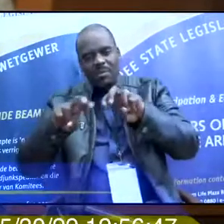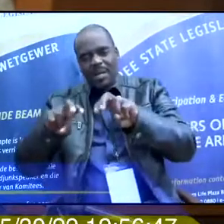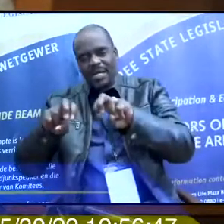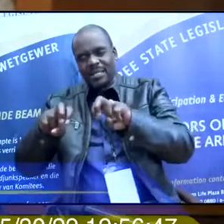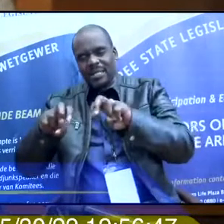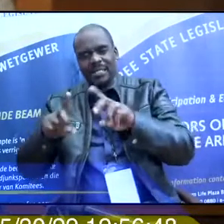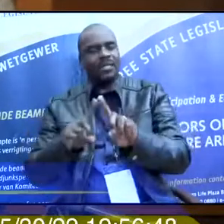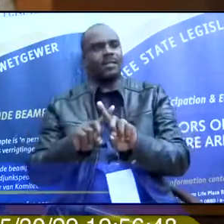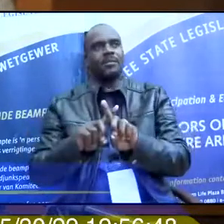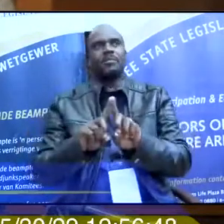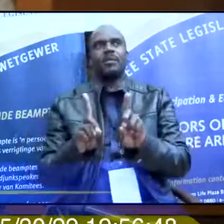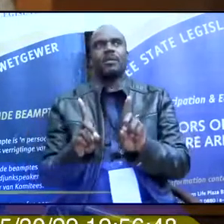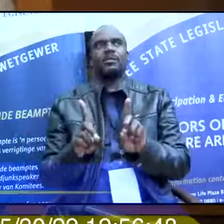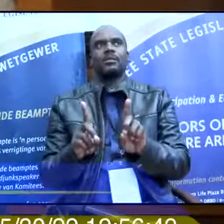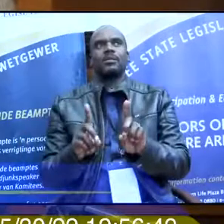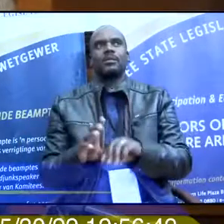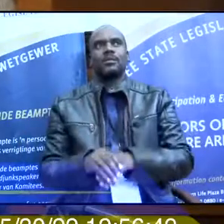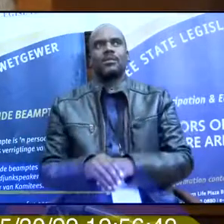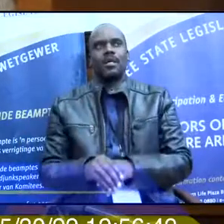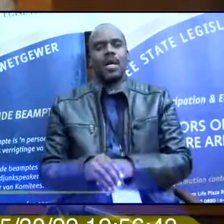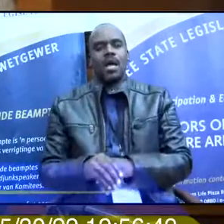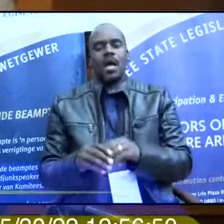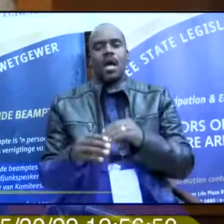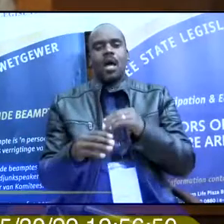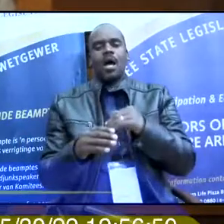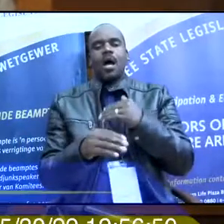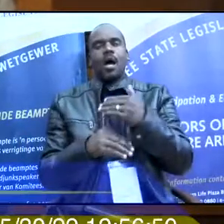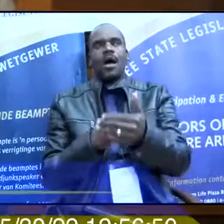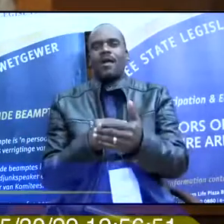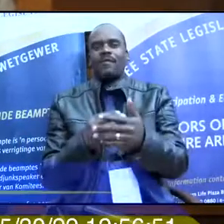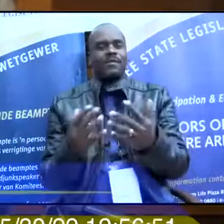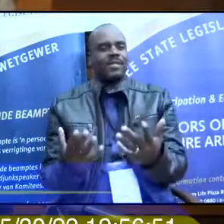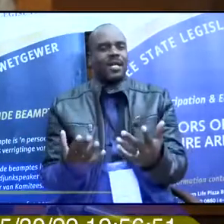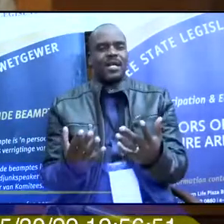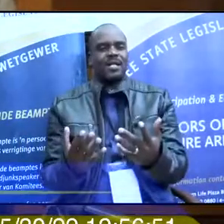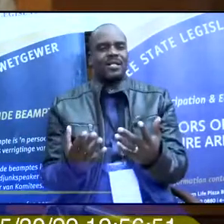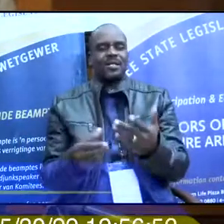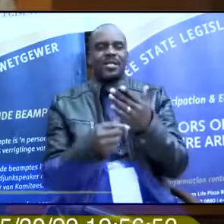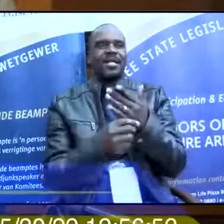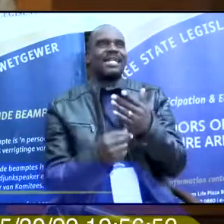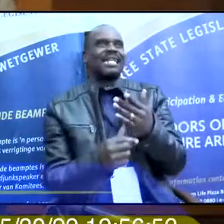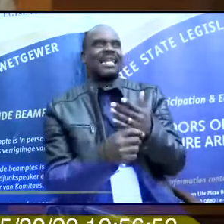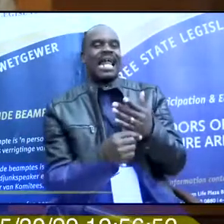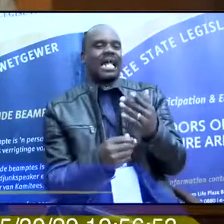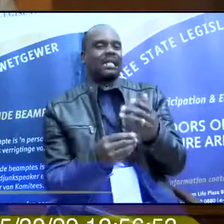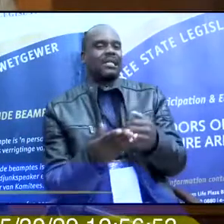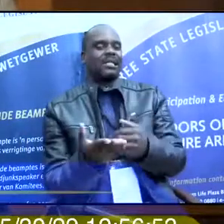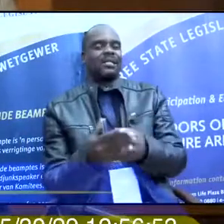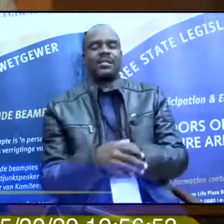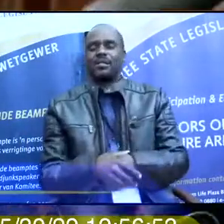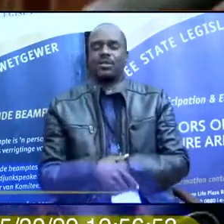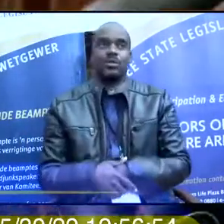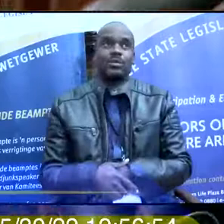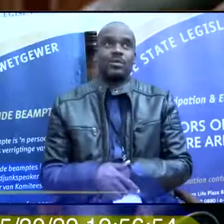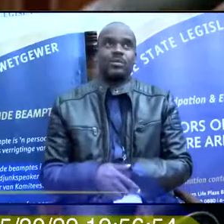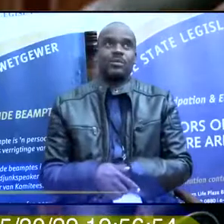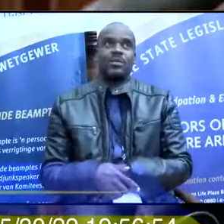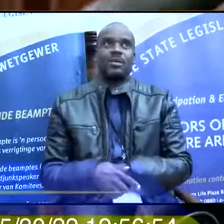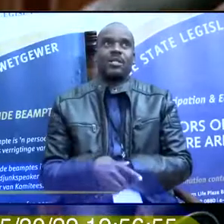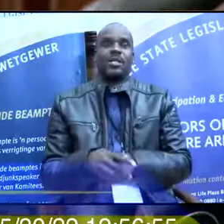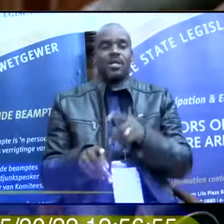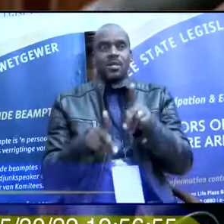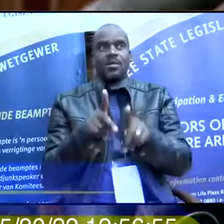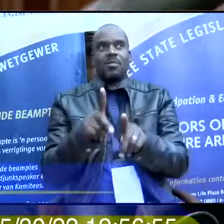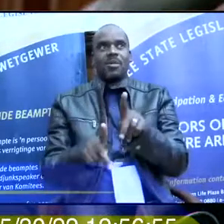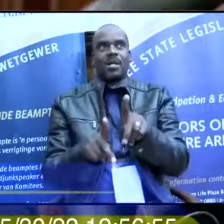reports reflect a true resurrection and i and that report affects a political